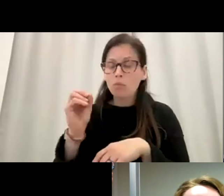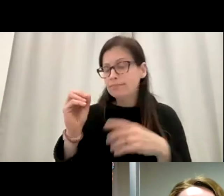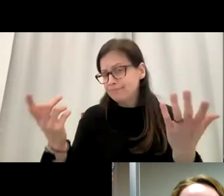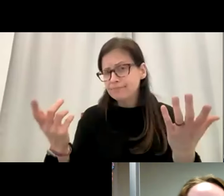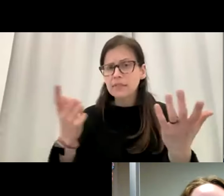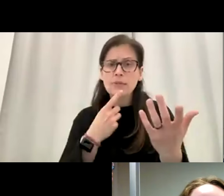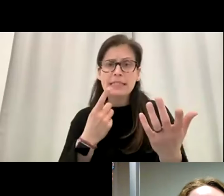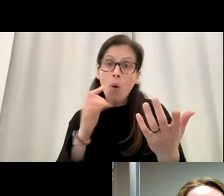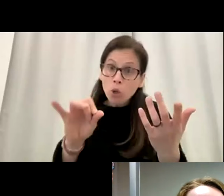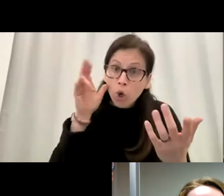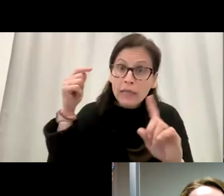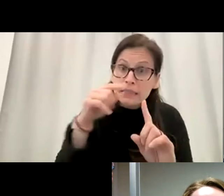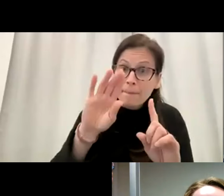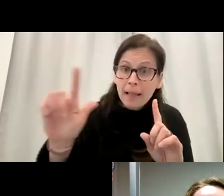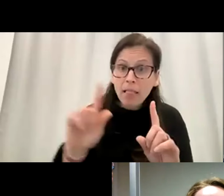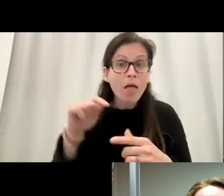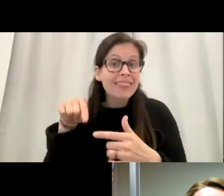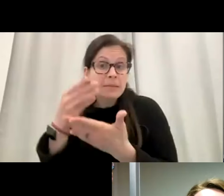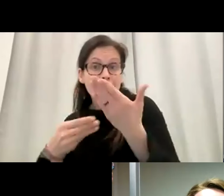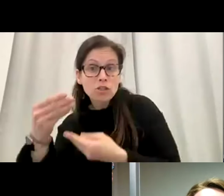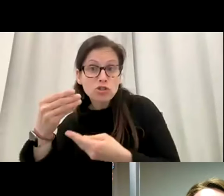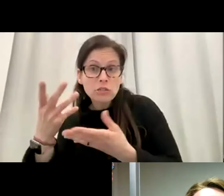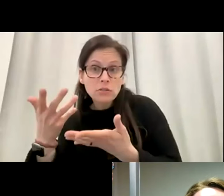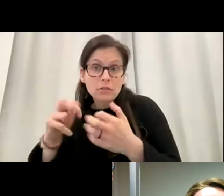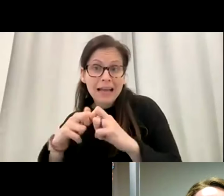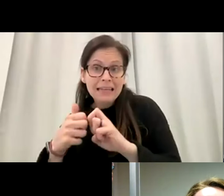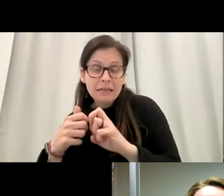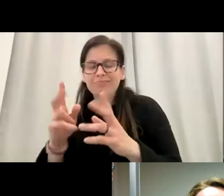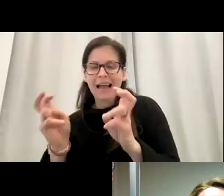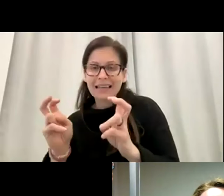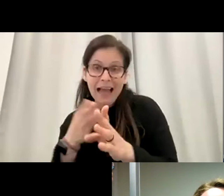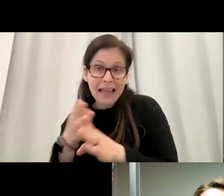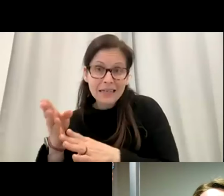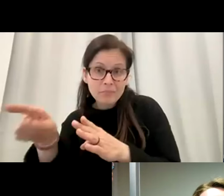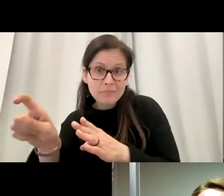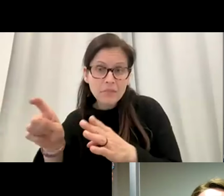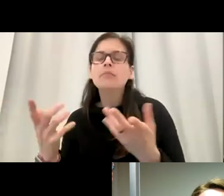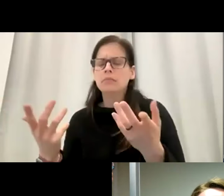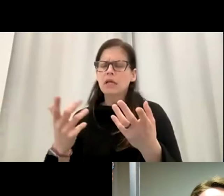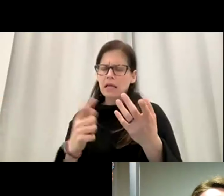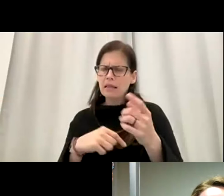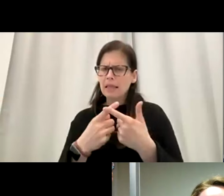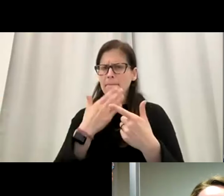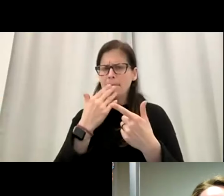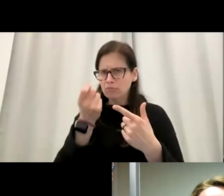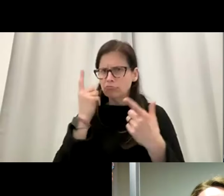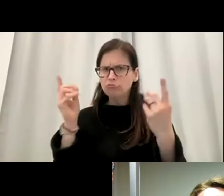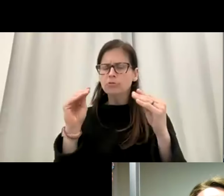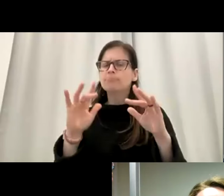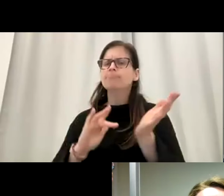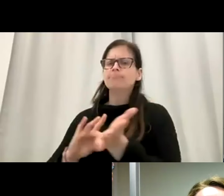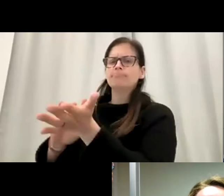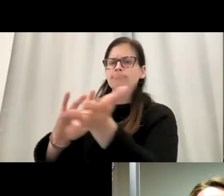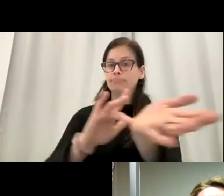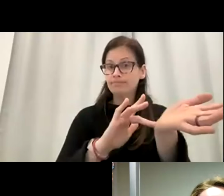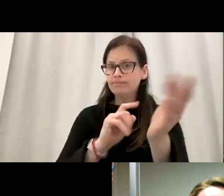have you heard about this bill or this budget item? And that's a really great way to just better understand the landscape. To Nithya's point,